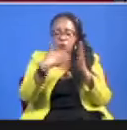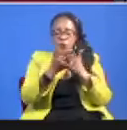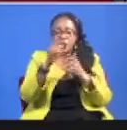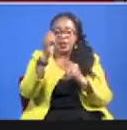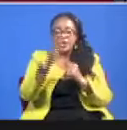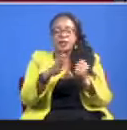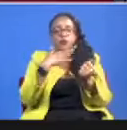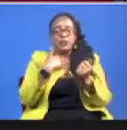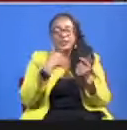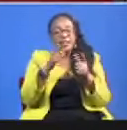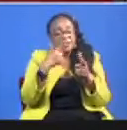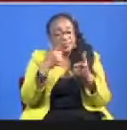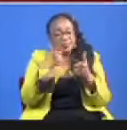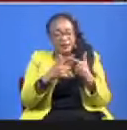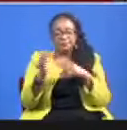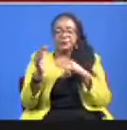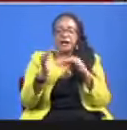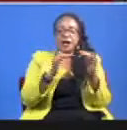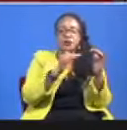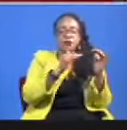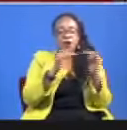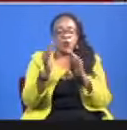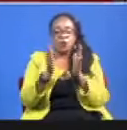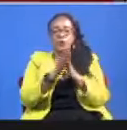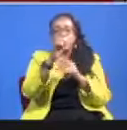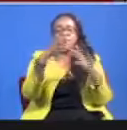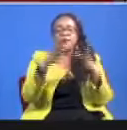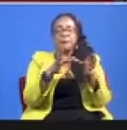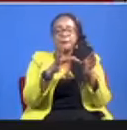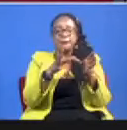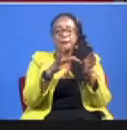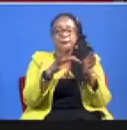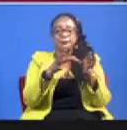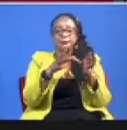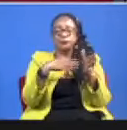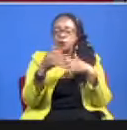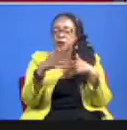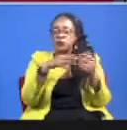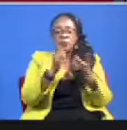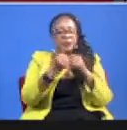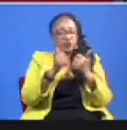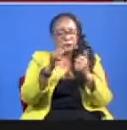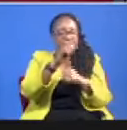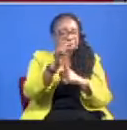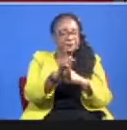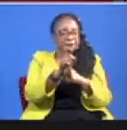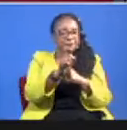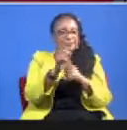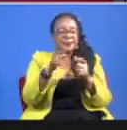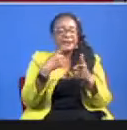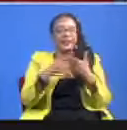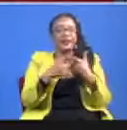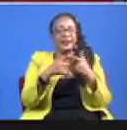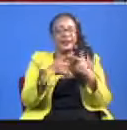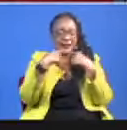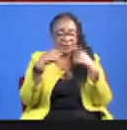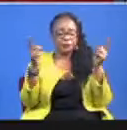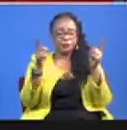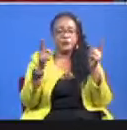seek. And then on that basis, you go into an exclusive argument with one firm, basically, without